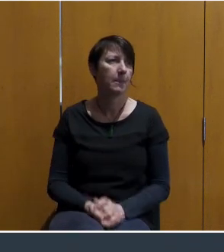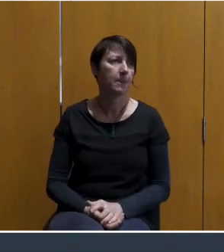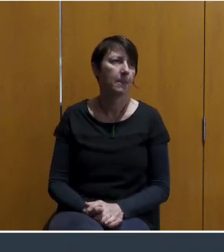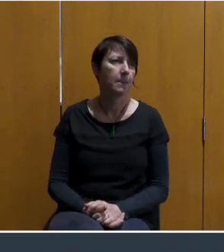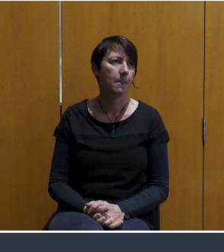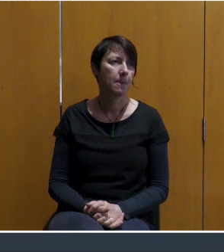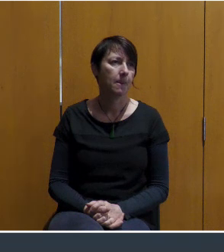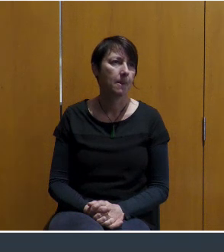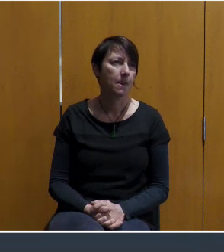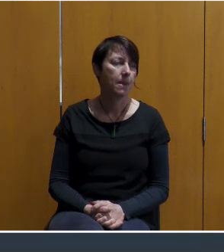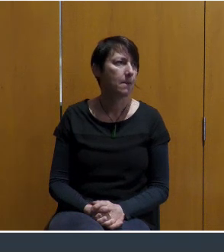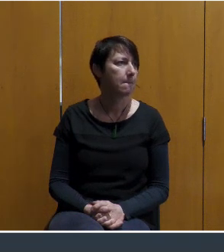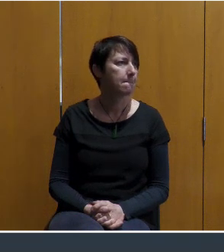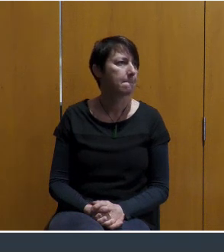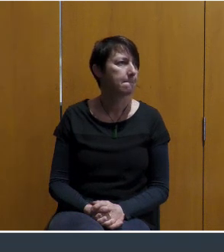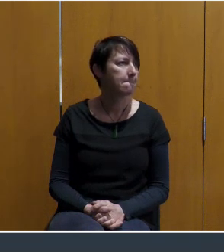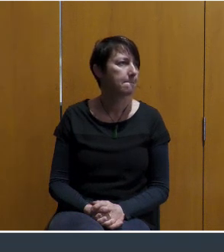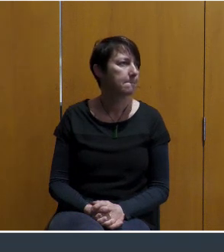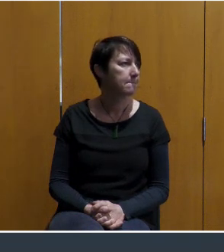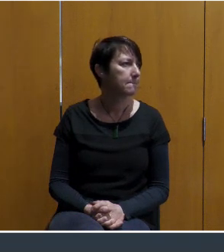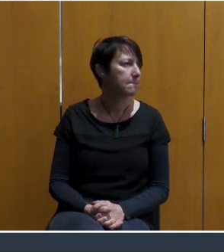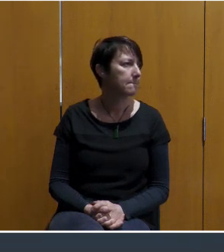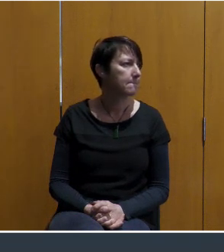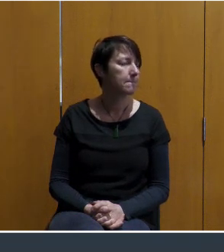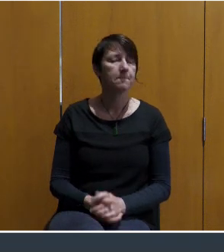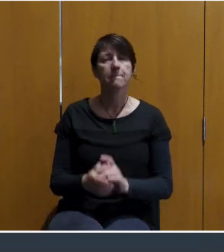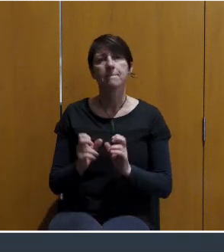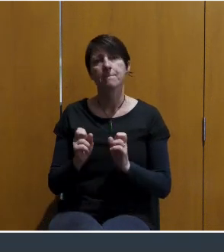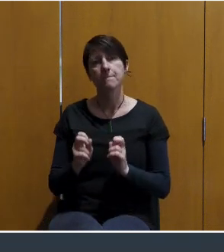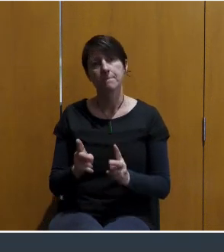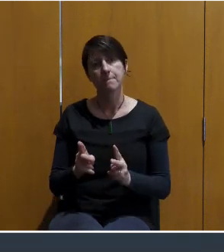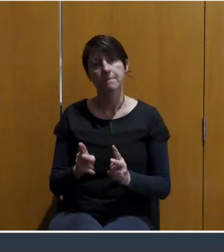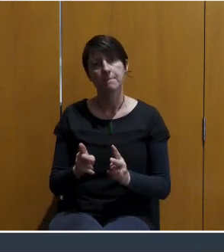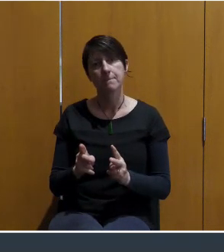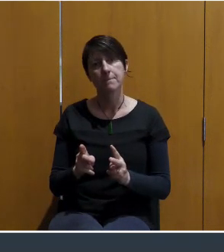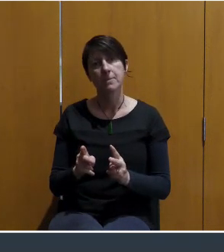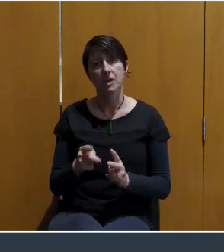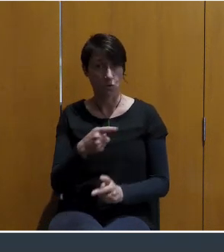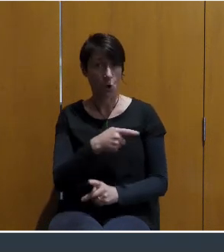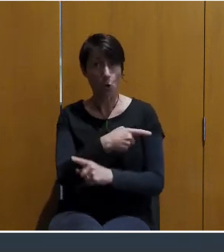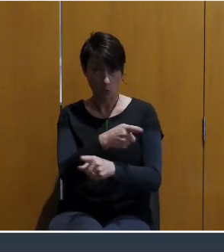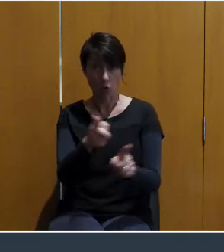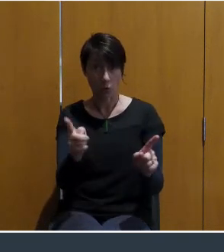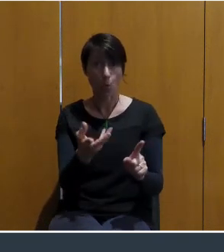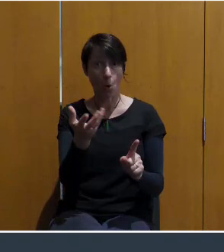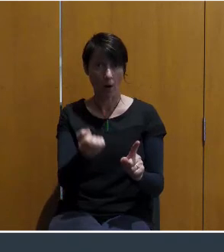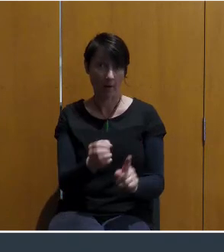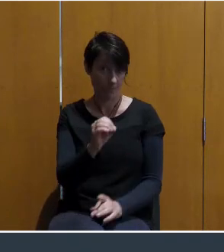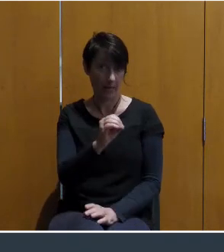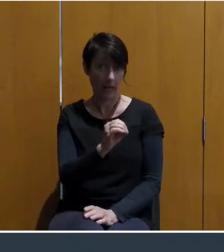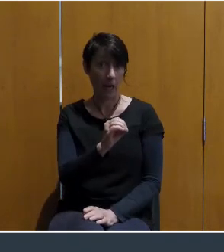you. Okay. So you have the original officer's recommendation in your papers, and